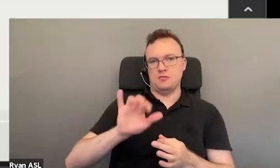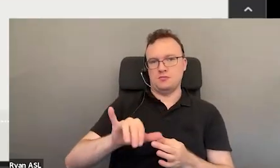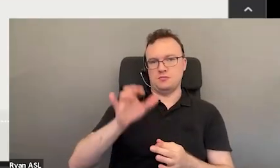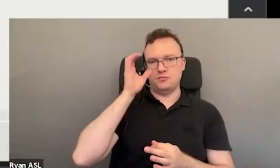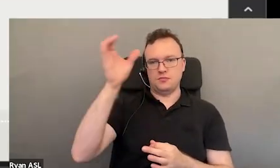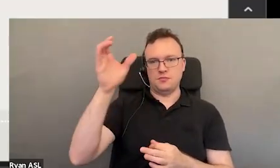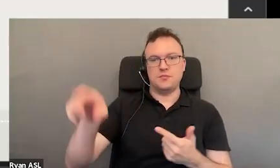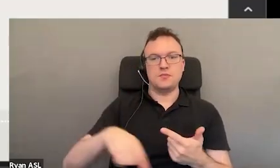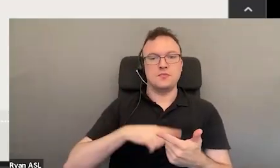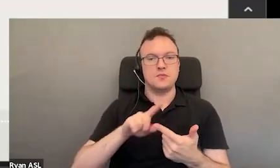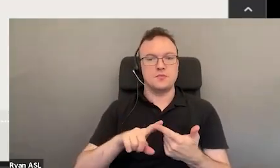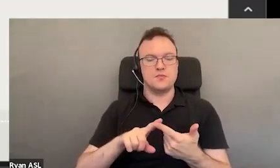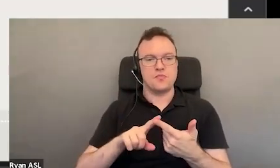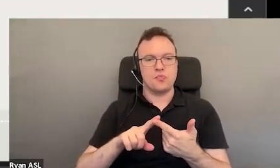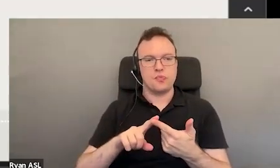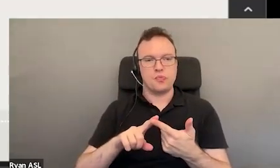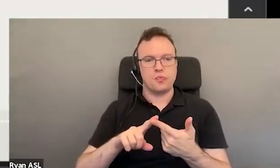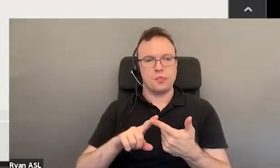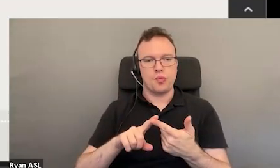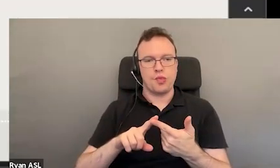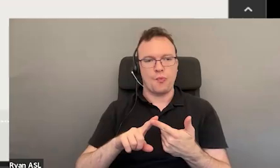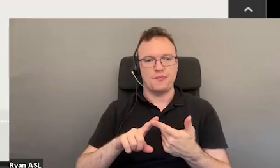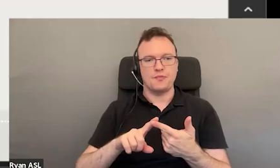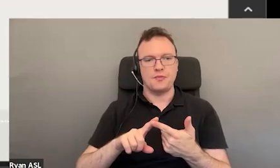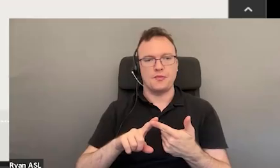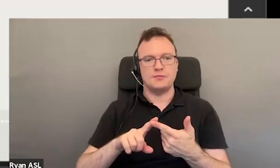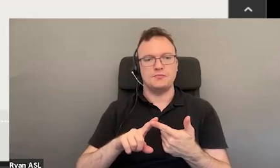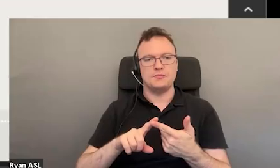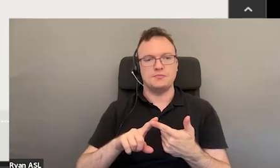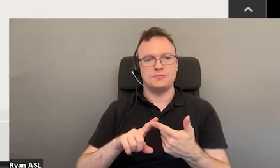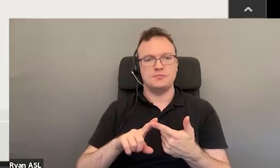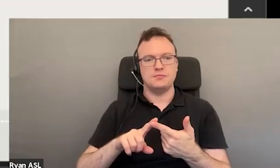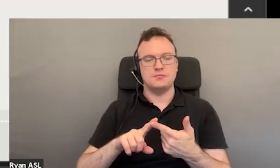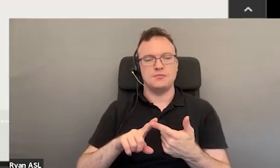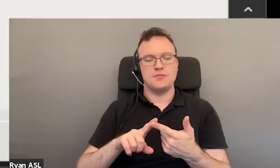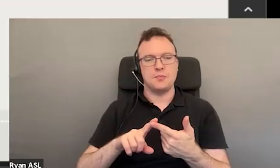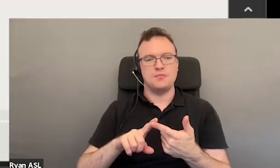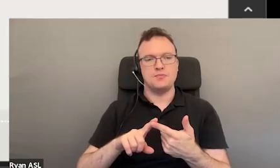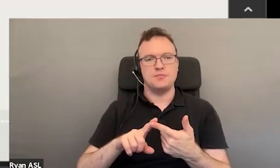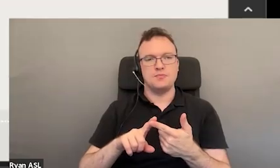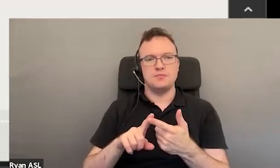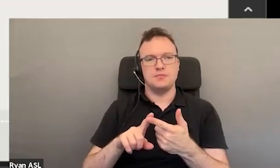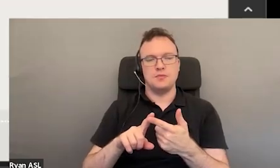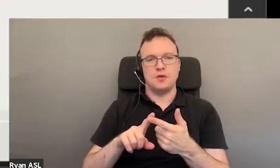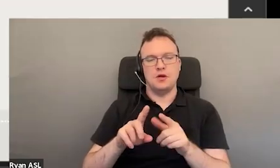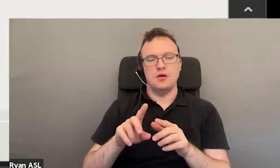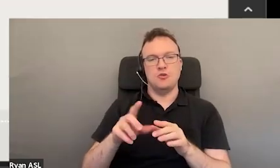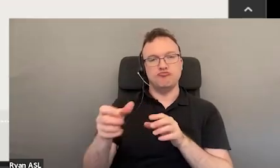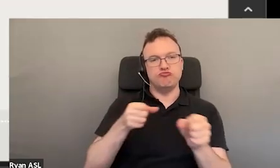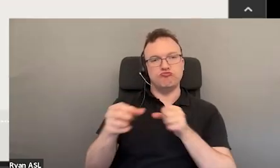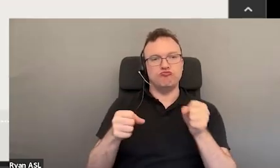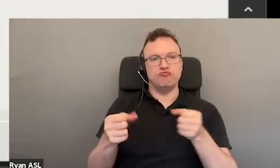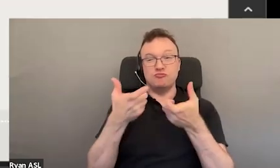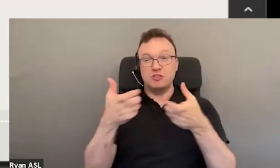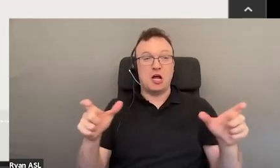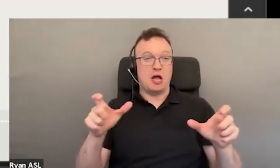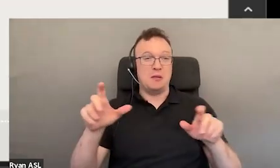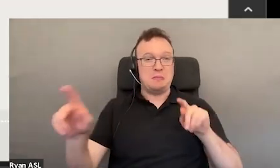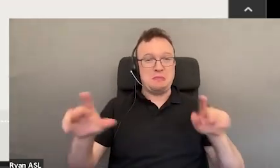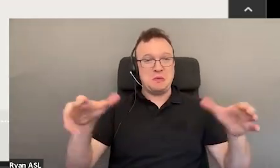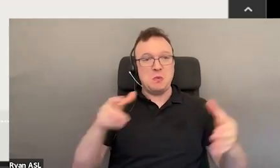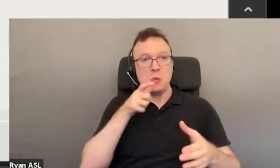we also have the ability to access a greater talent pool and to